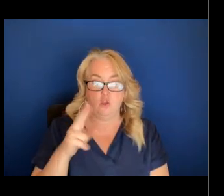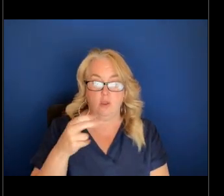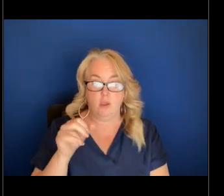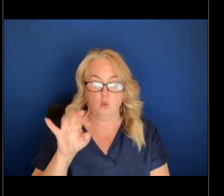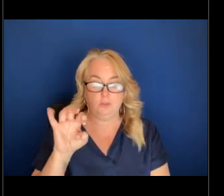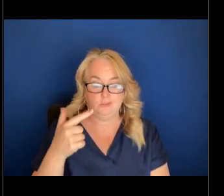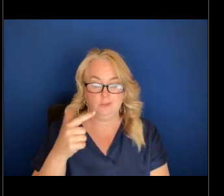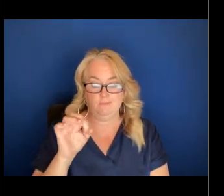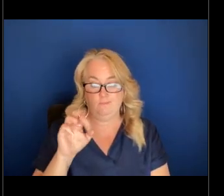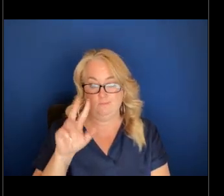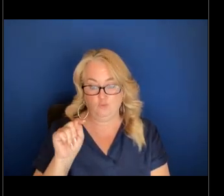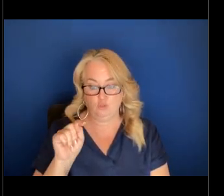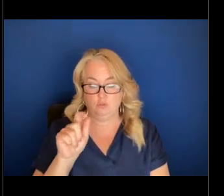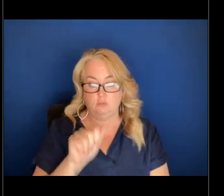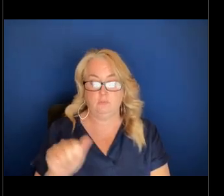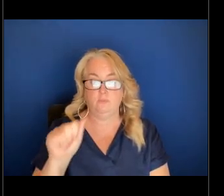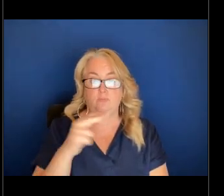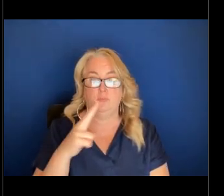fairhousingfirst@hud.gov.